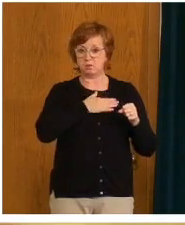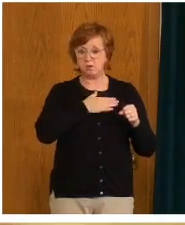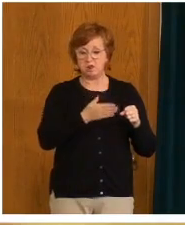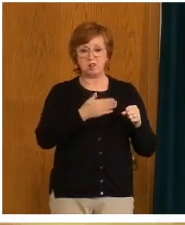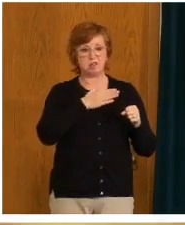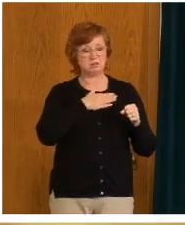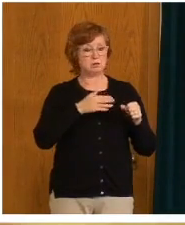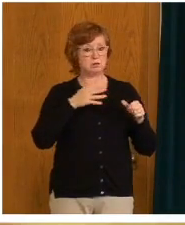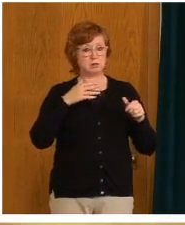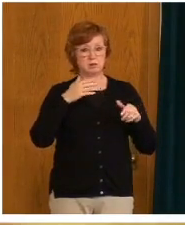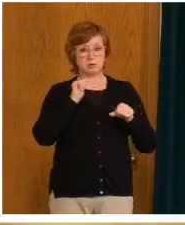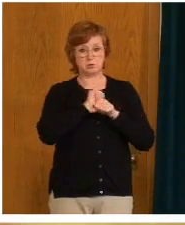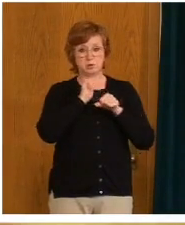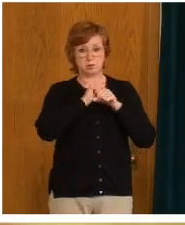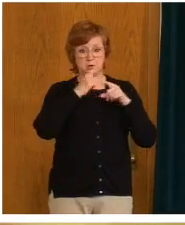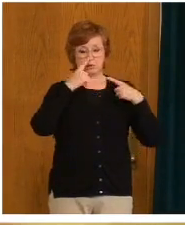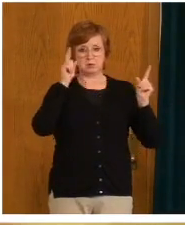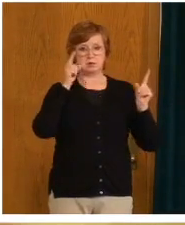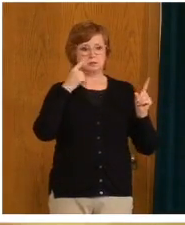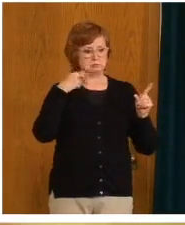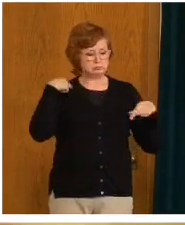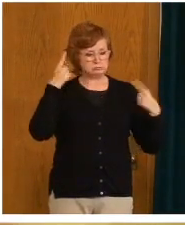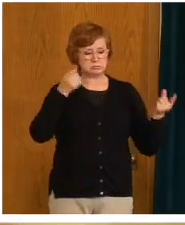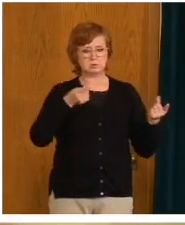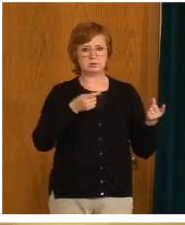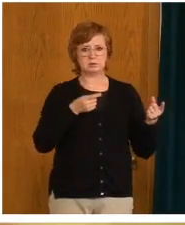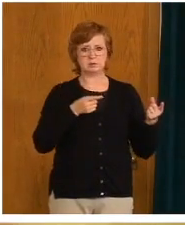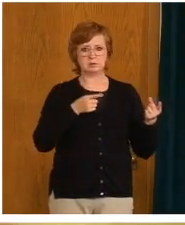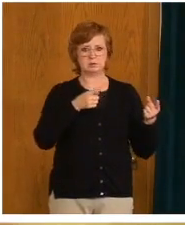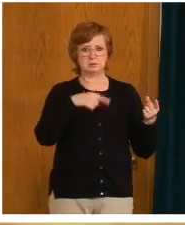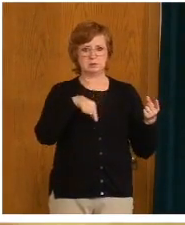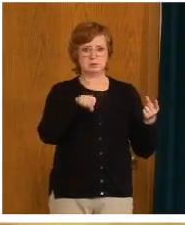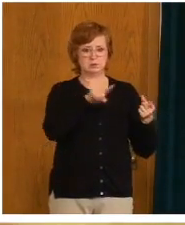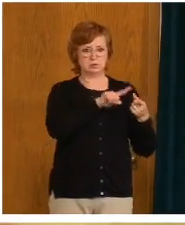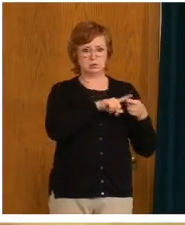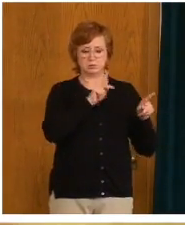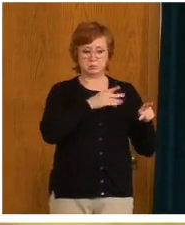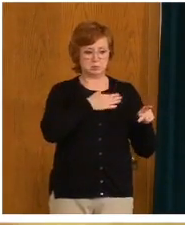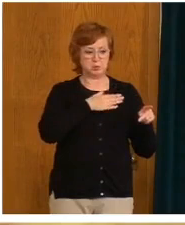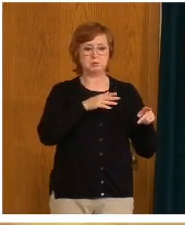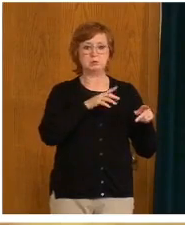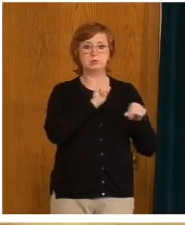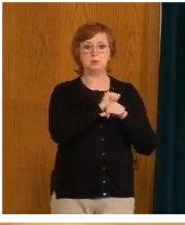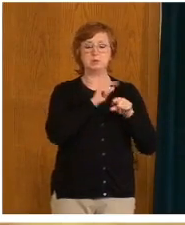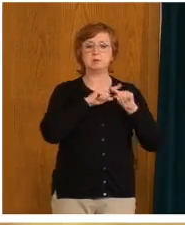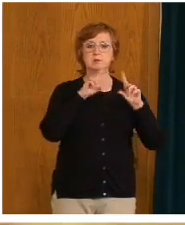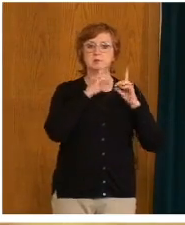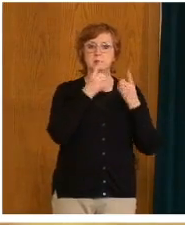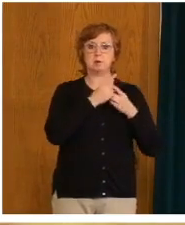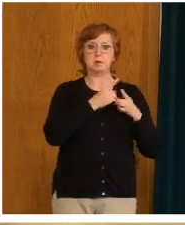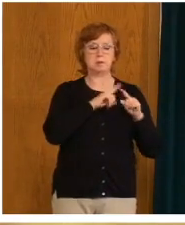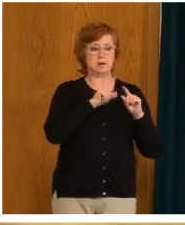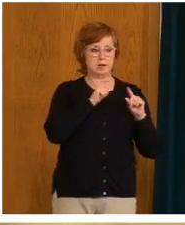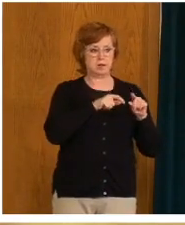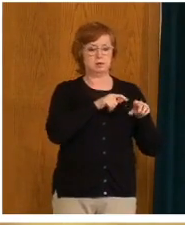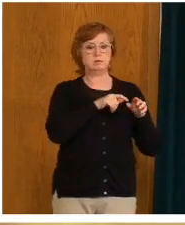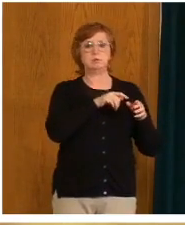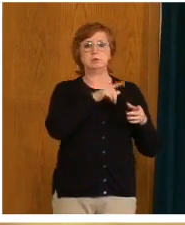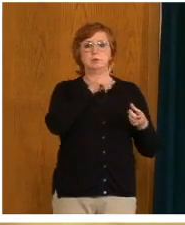and sooner or later we're going to need to transition all of those employees back into offering the healthcare services that